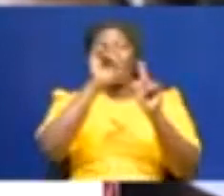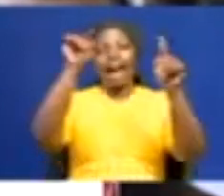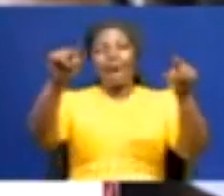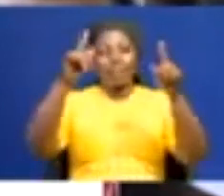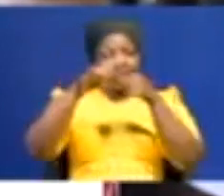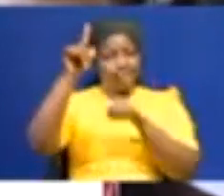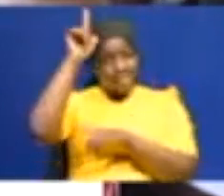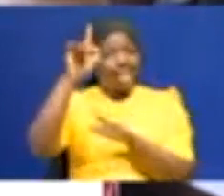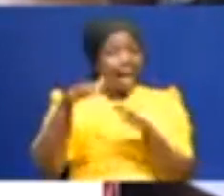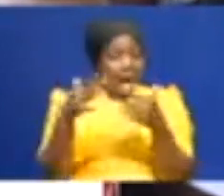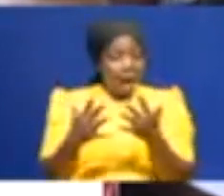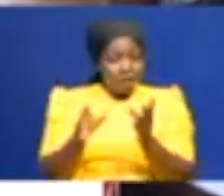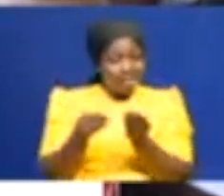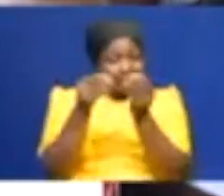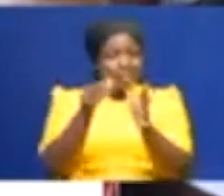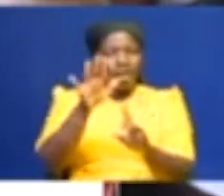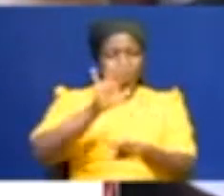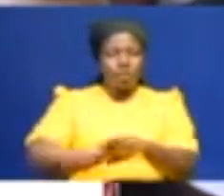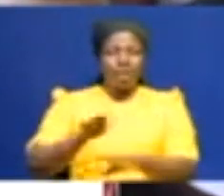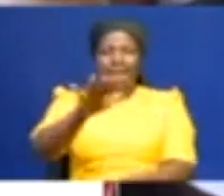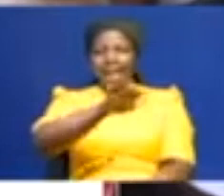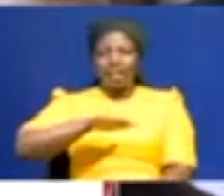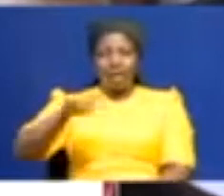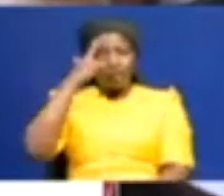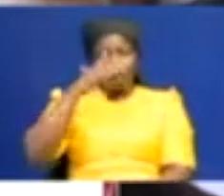of providing good environment for our